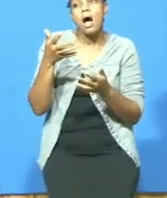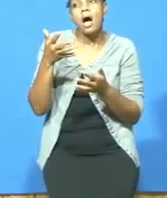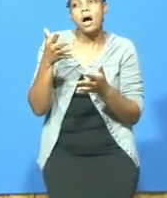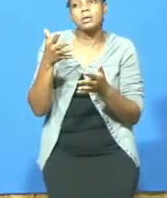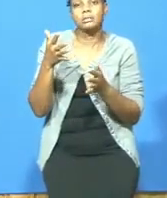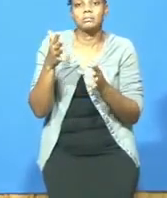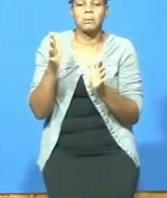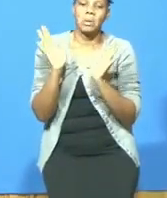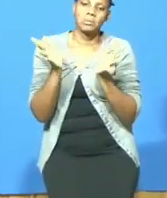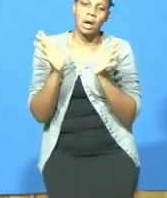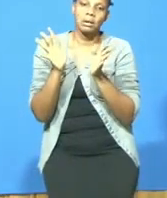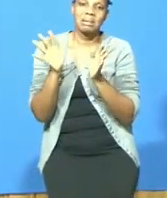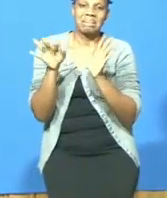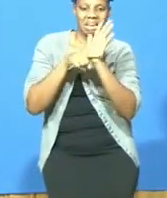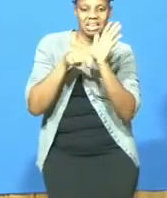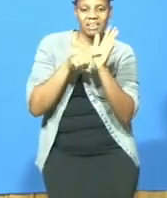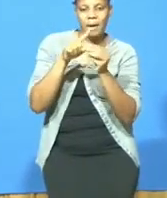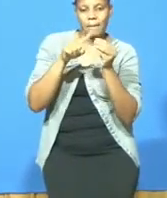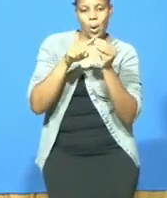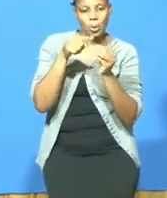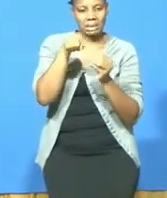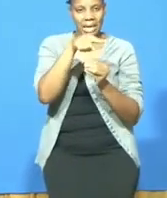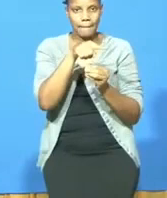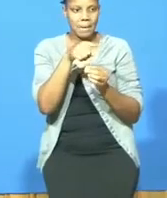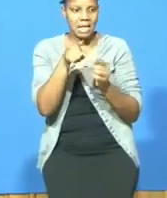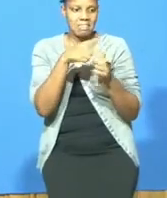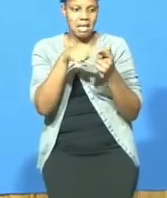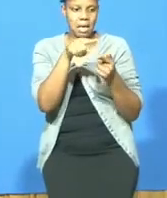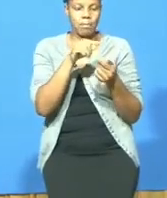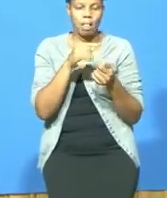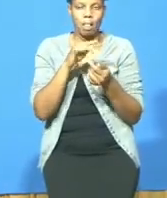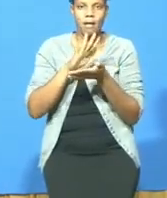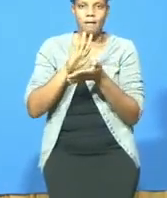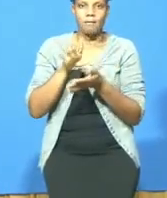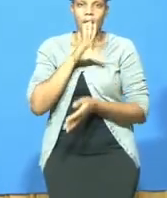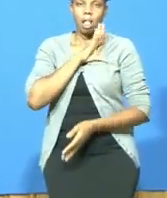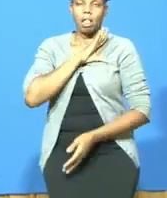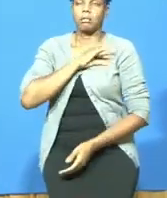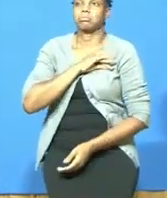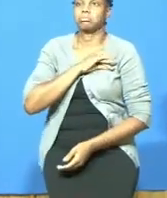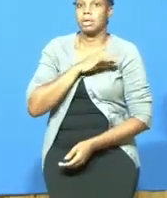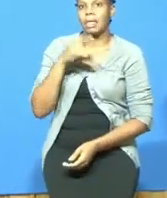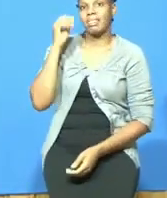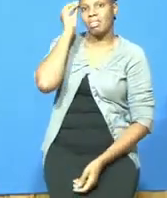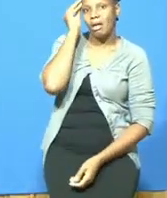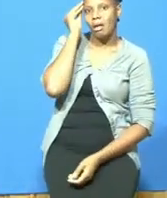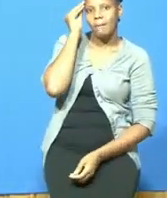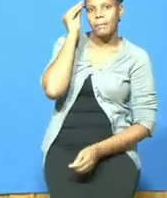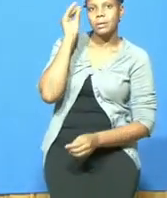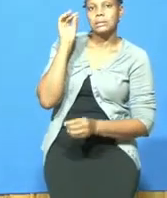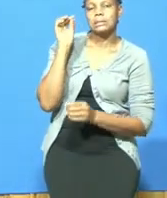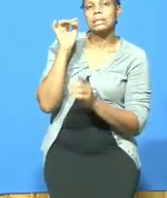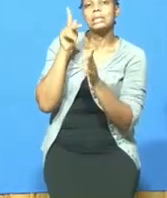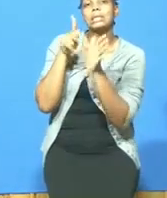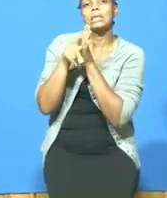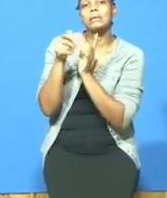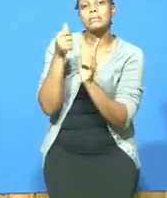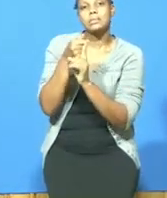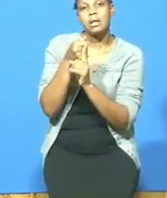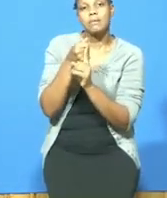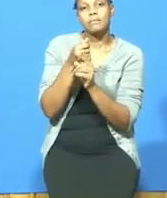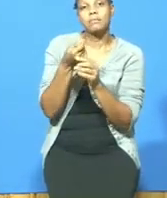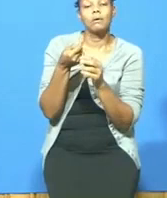person's sense of self, and they may end up, you know, having suicidal thoughts. Bullying is another